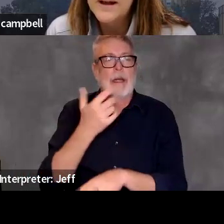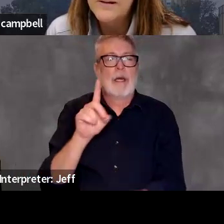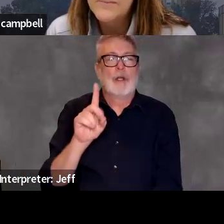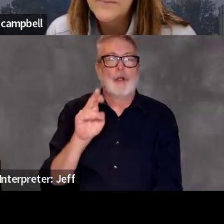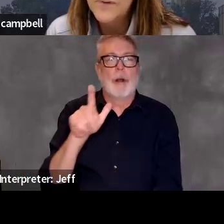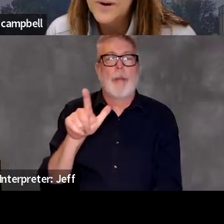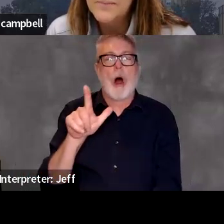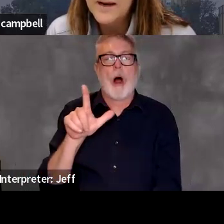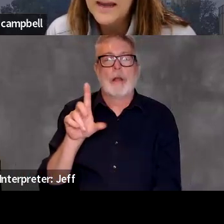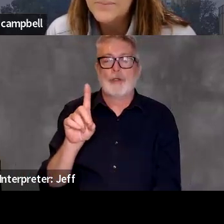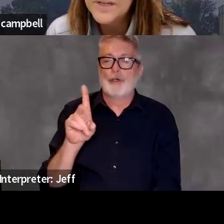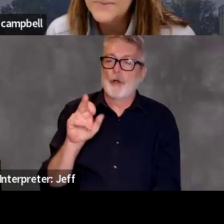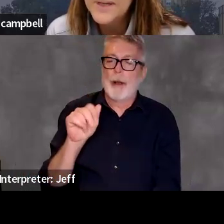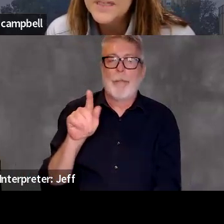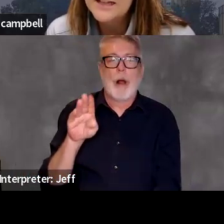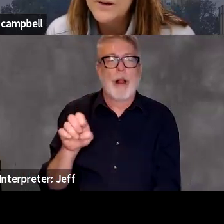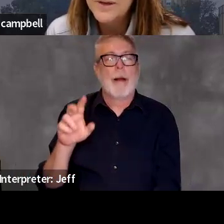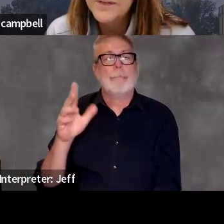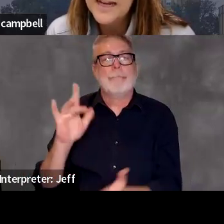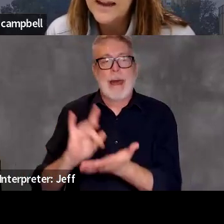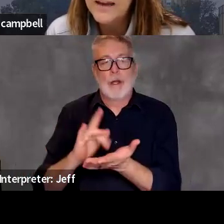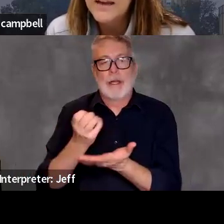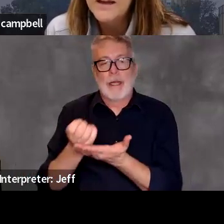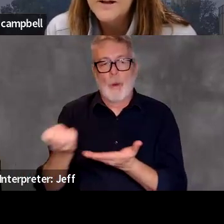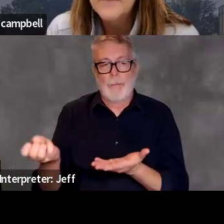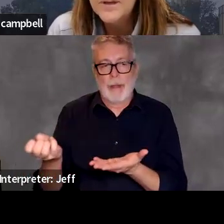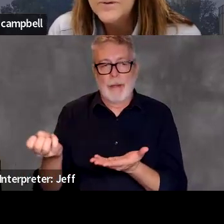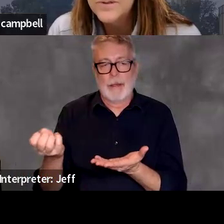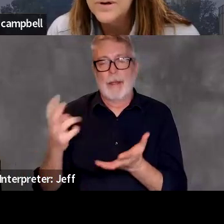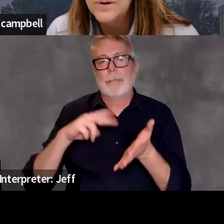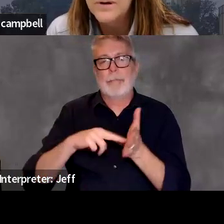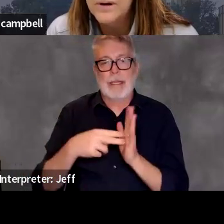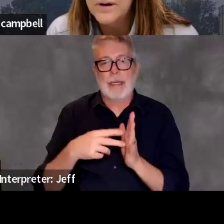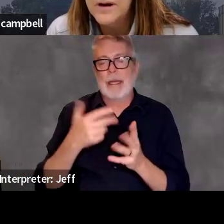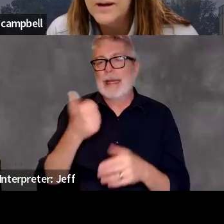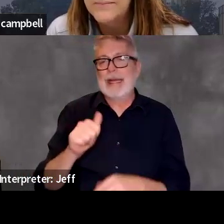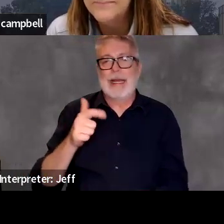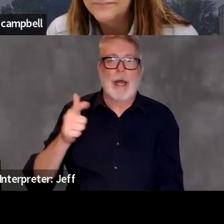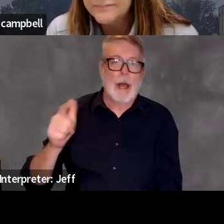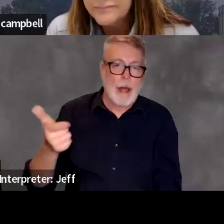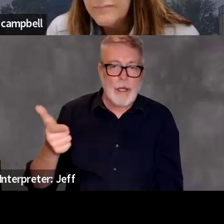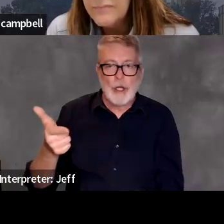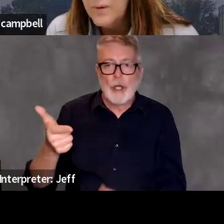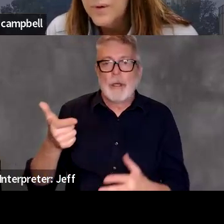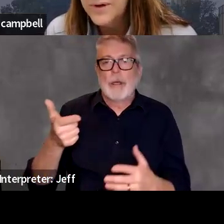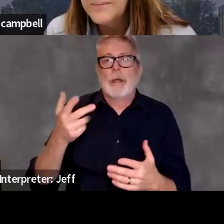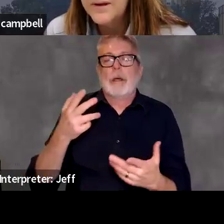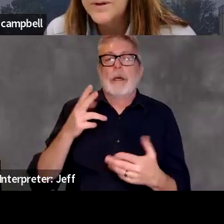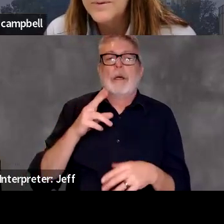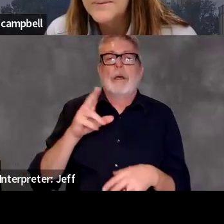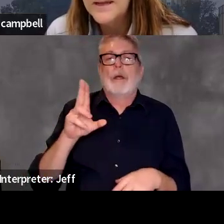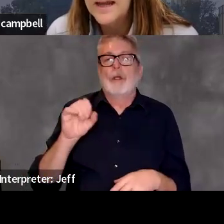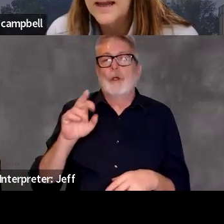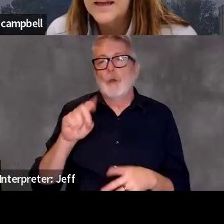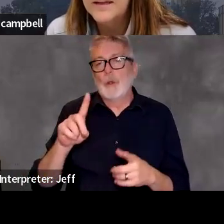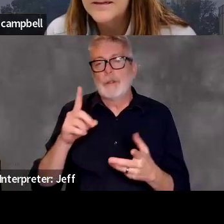equipment for Medicaid participants. So they would take used or older